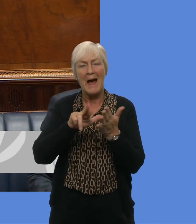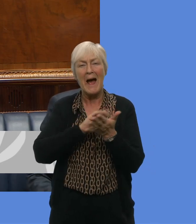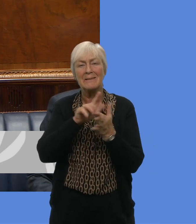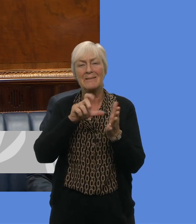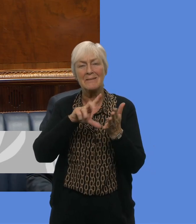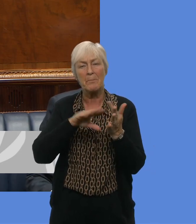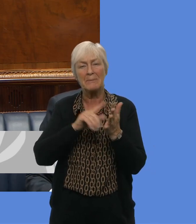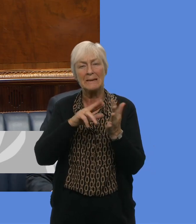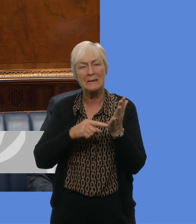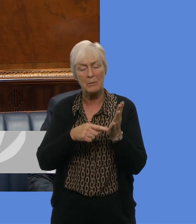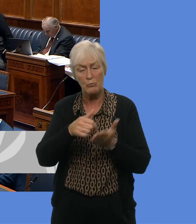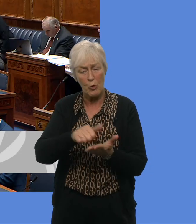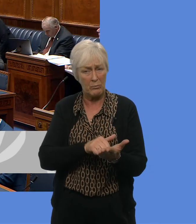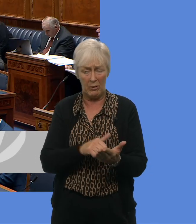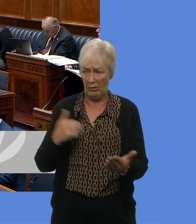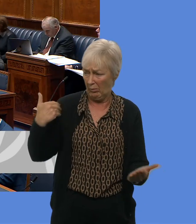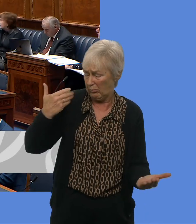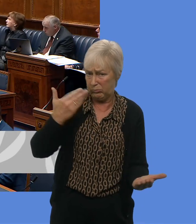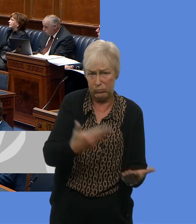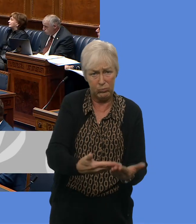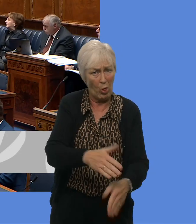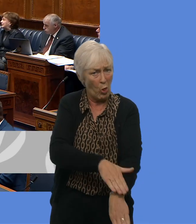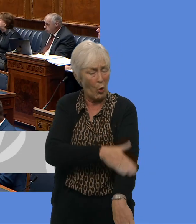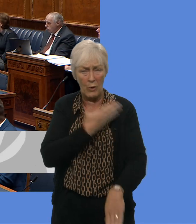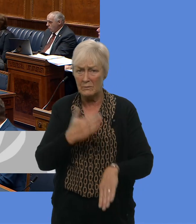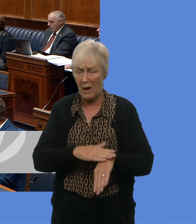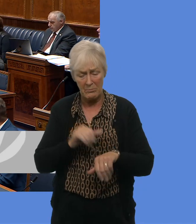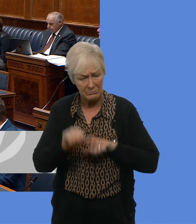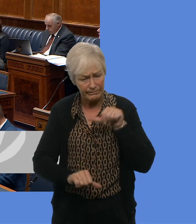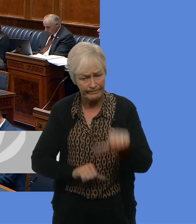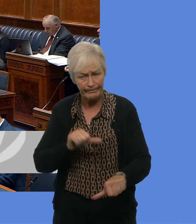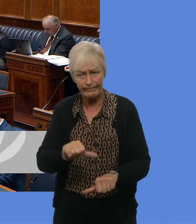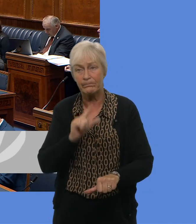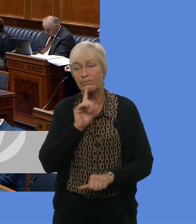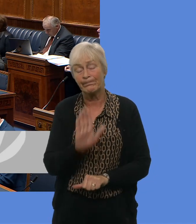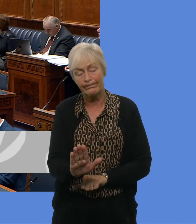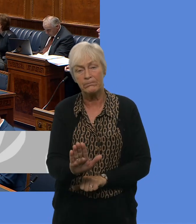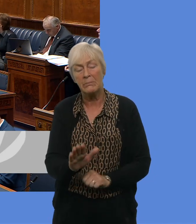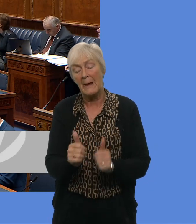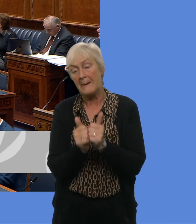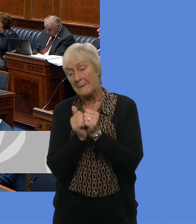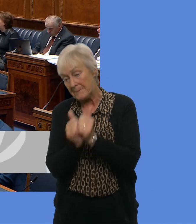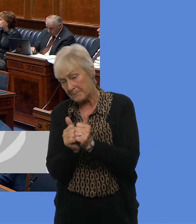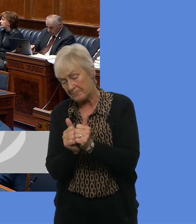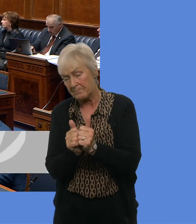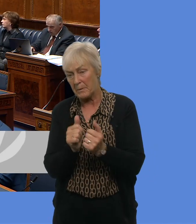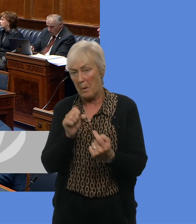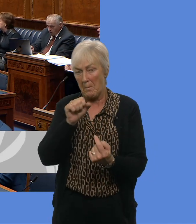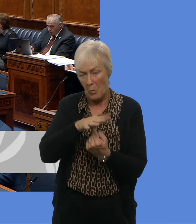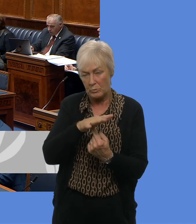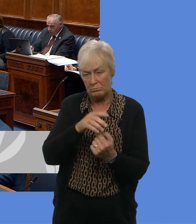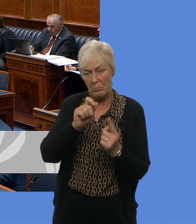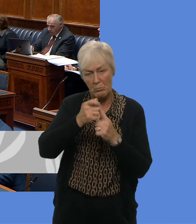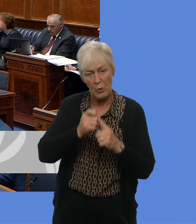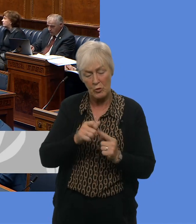for many, many years. Okay, we'll get the Minister. There is a valid point in terms of the processes around the